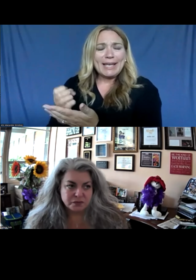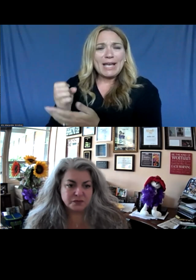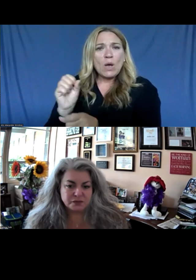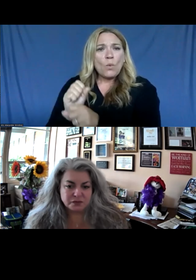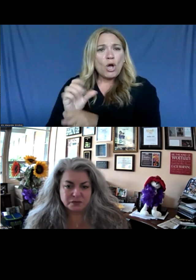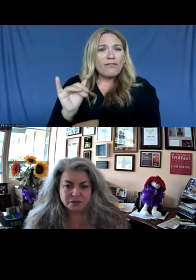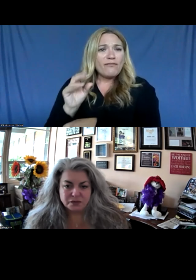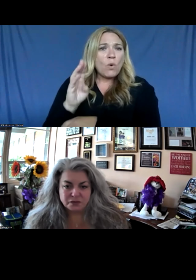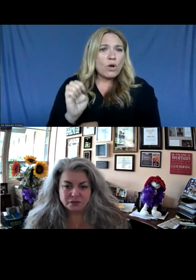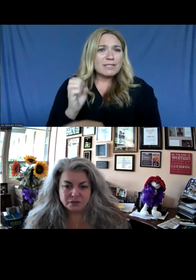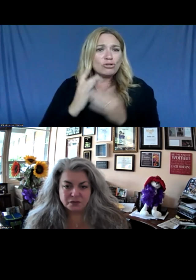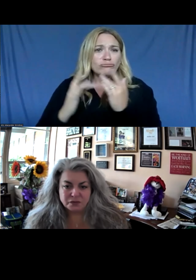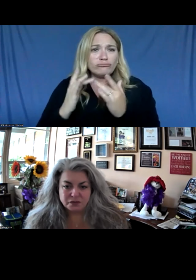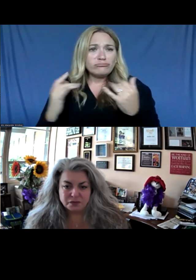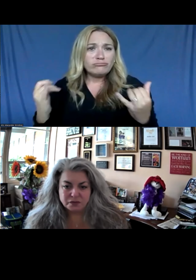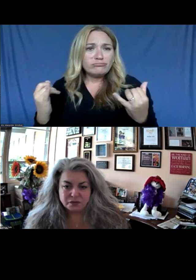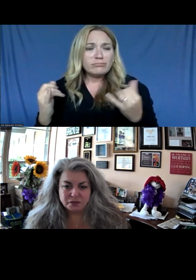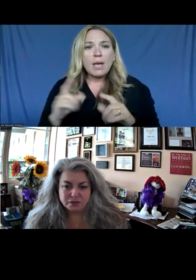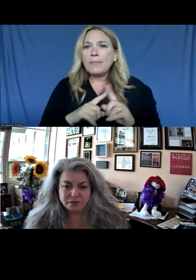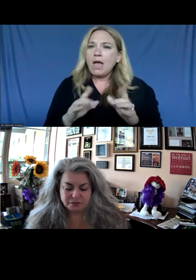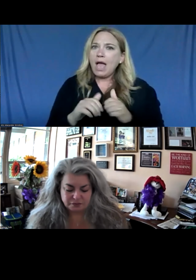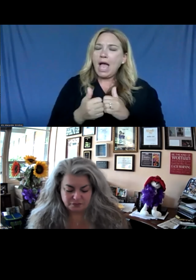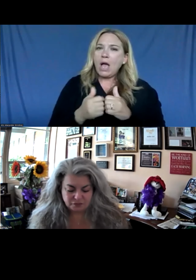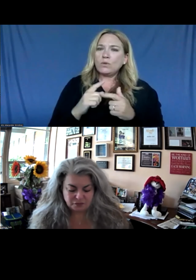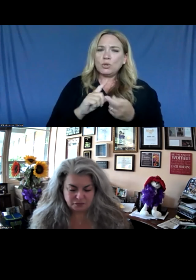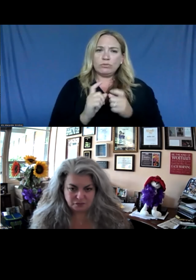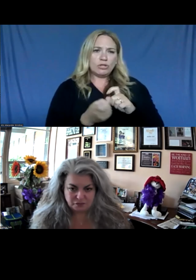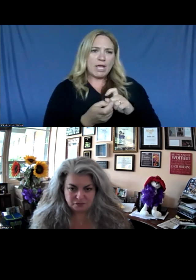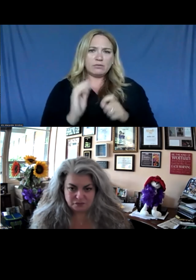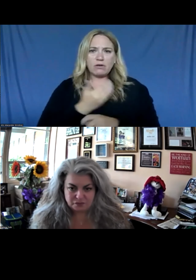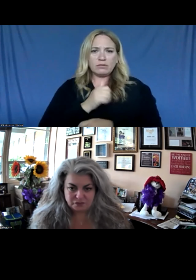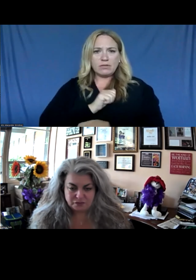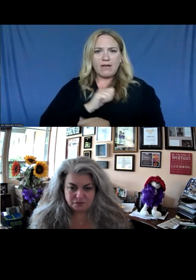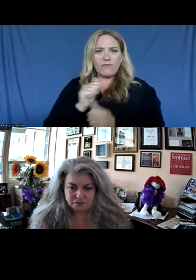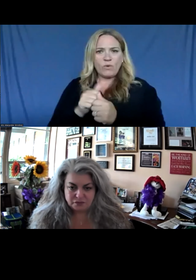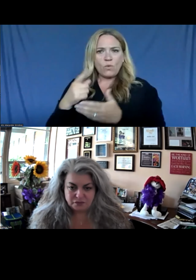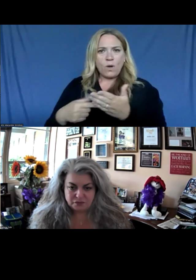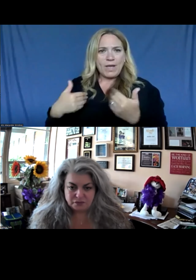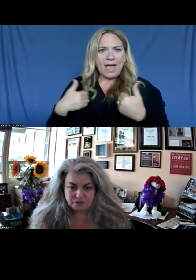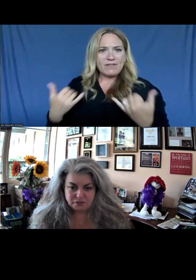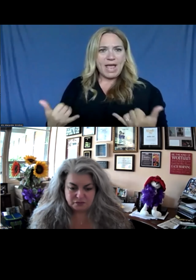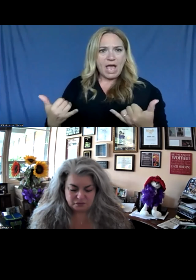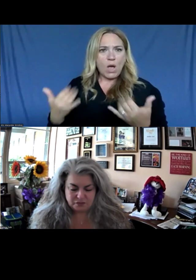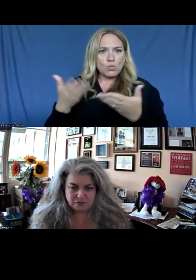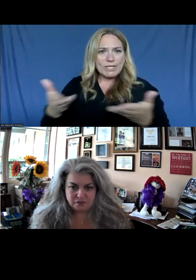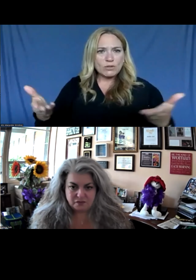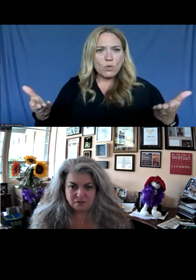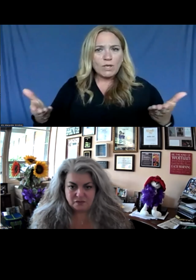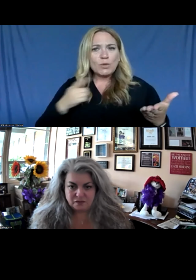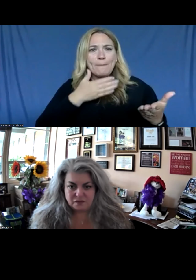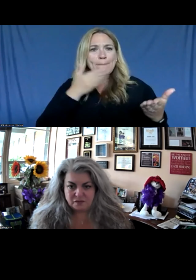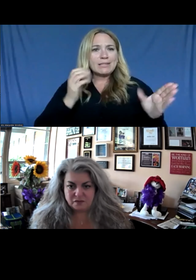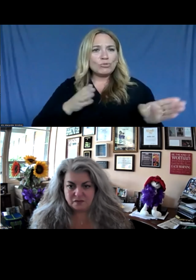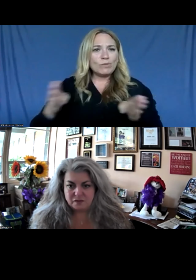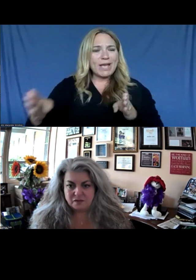are experiencing now, but how are we positioning ourselves with the resources available to us now to best prepare for the